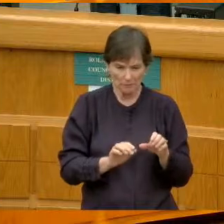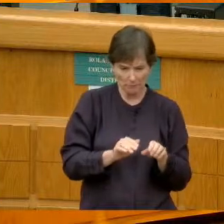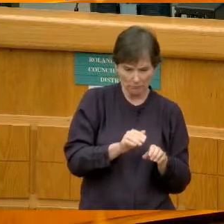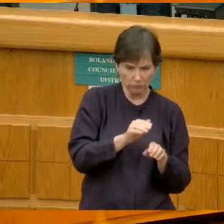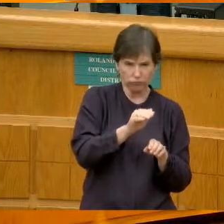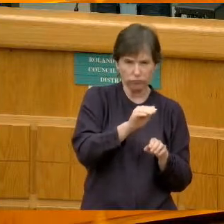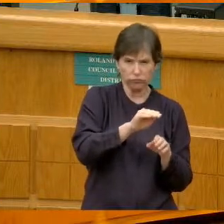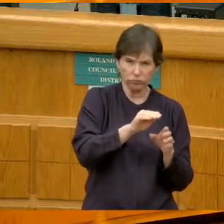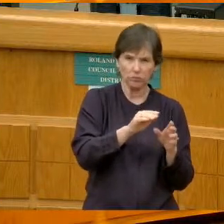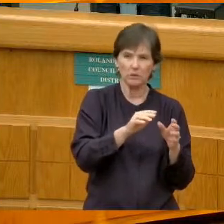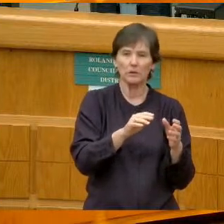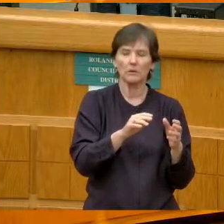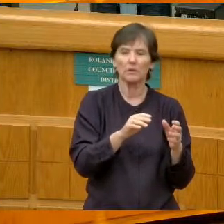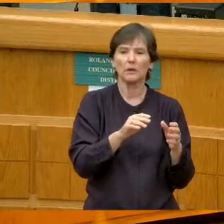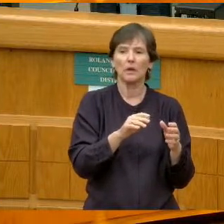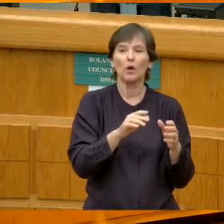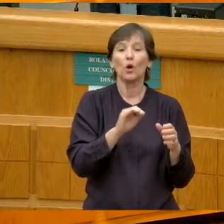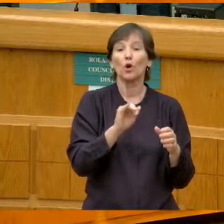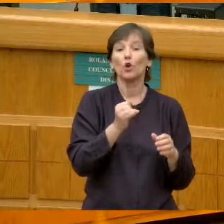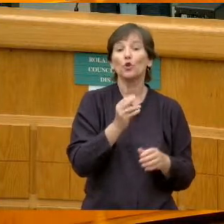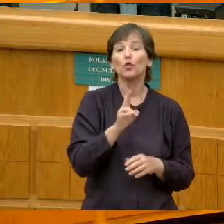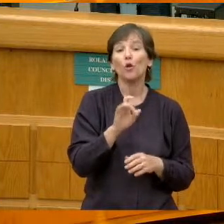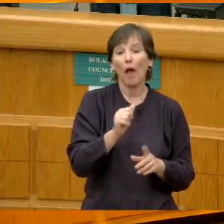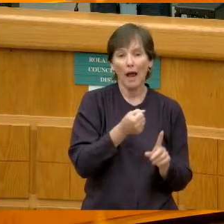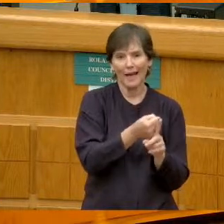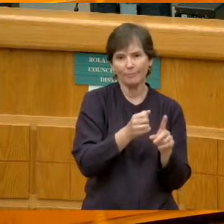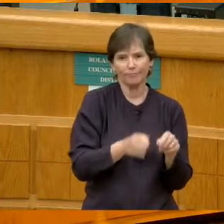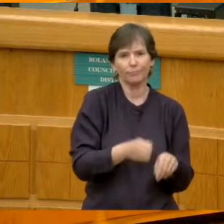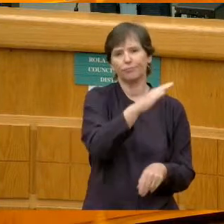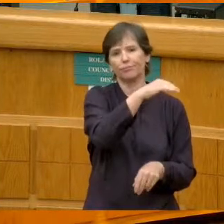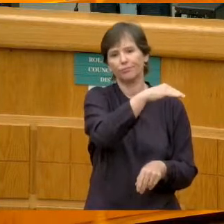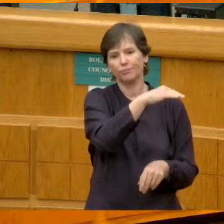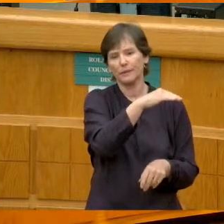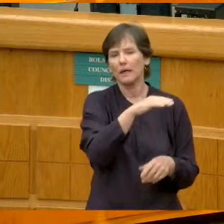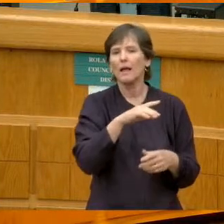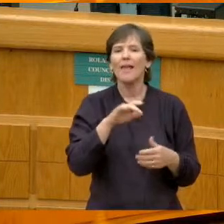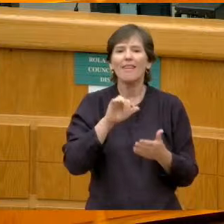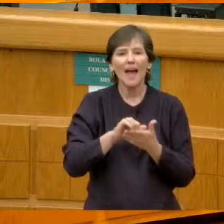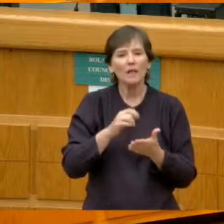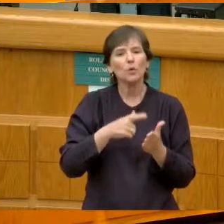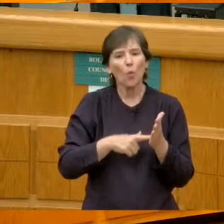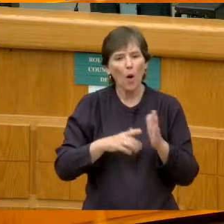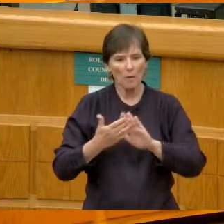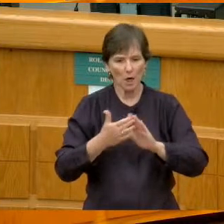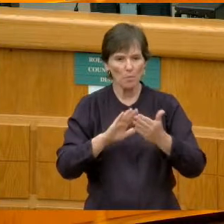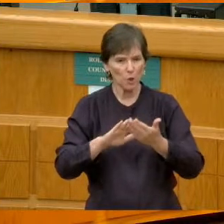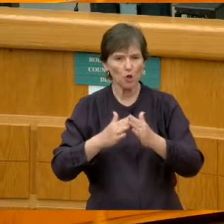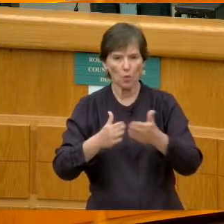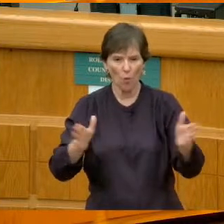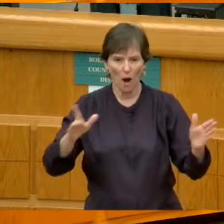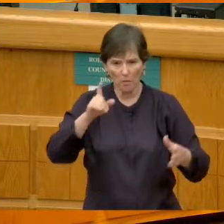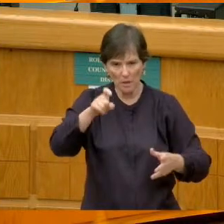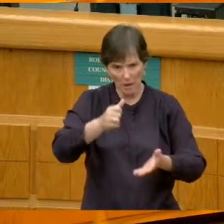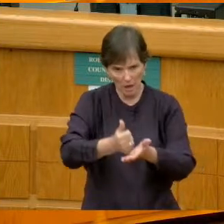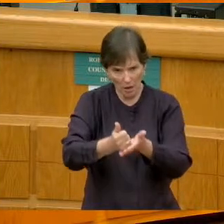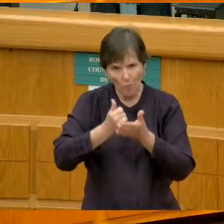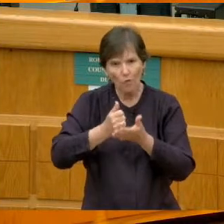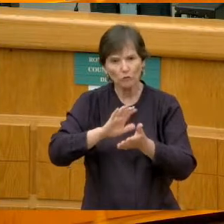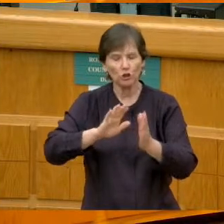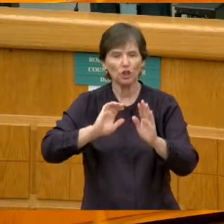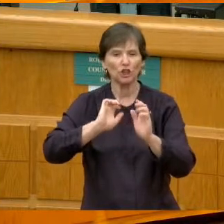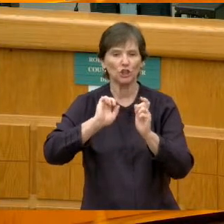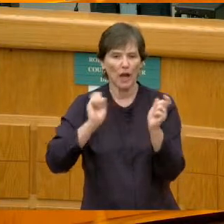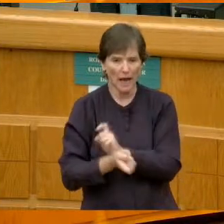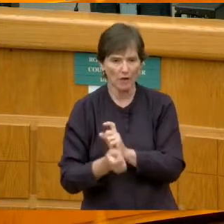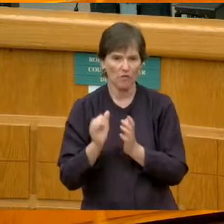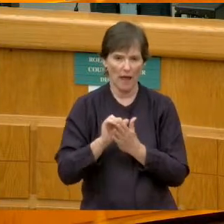trend line going upward. And that's what we have to change as a community. And that's what Judge Canales and the mayor have been talking to us about, especially the last couple